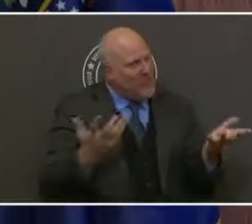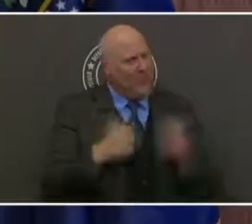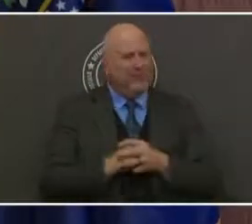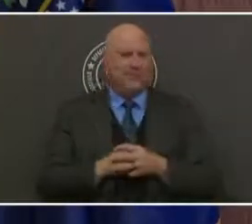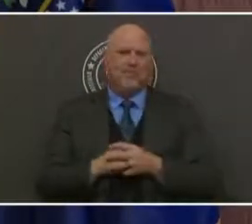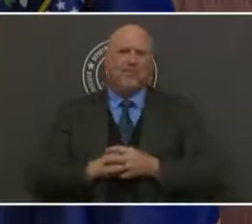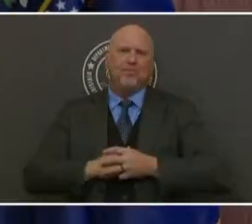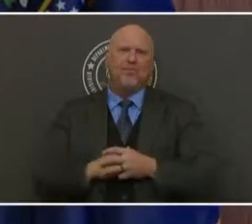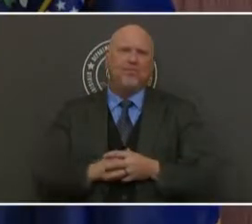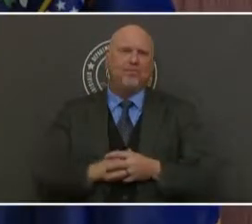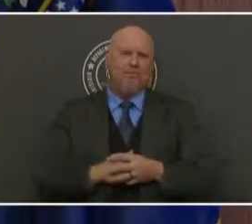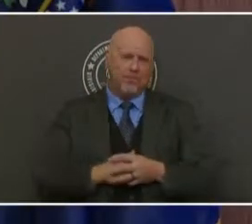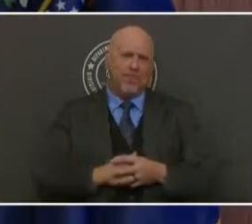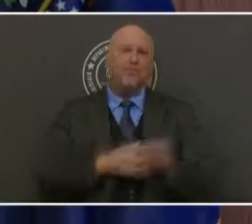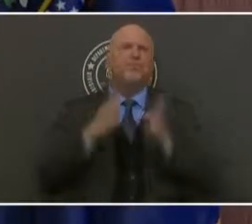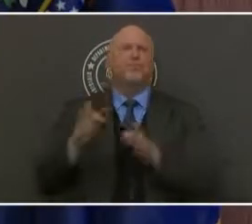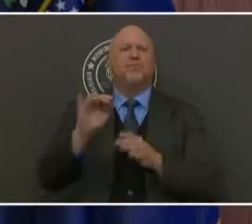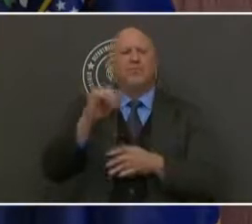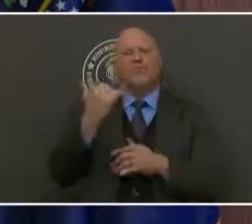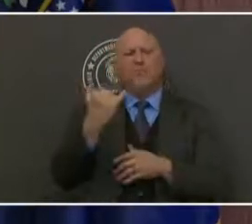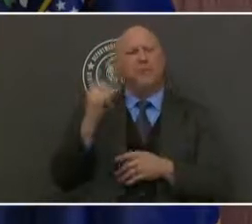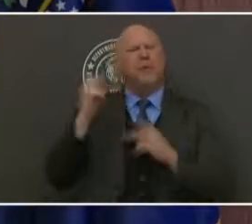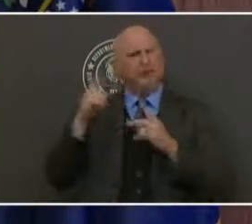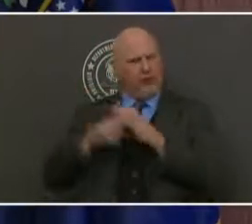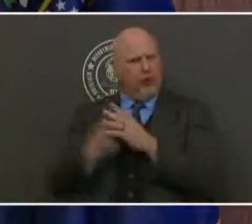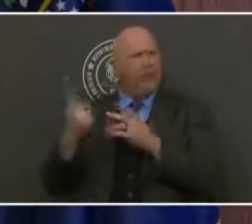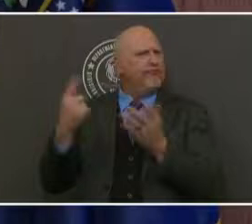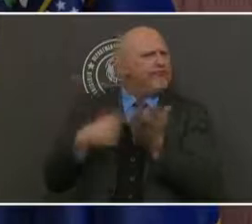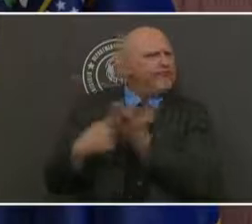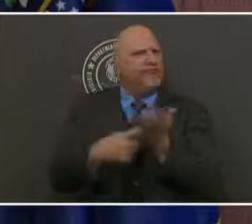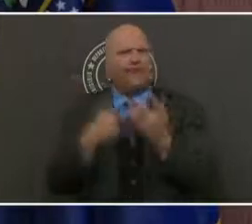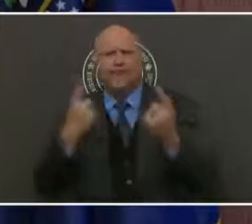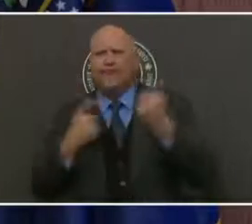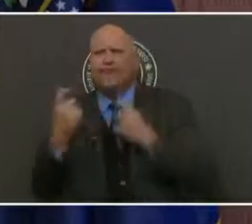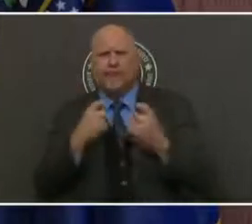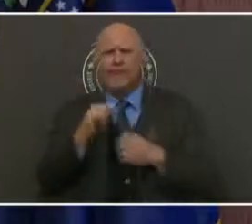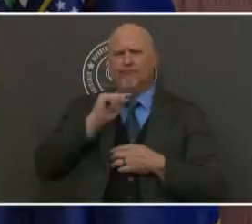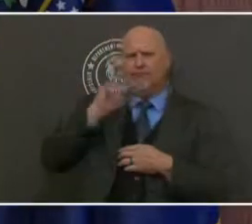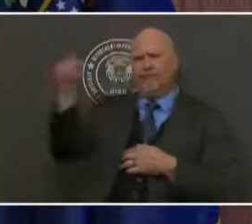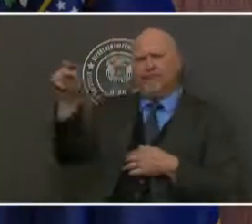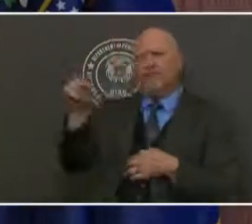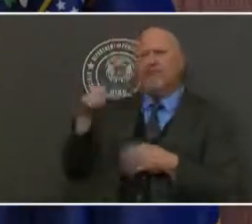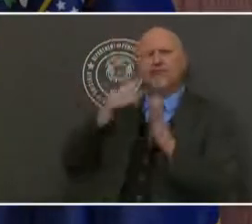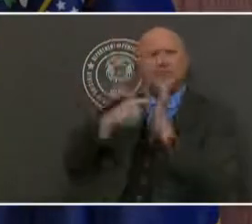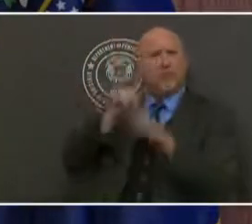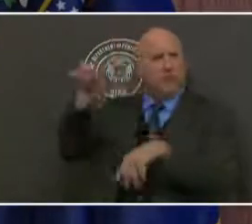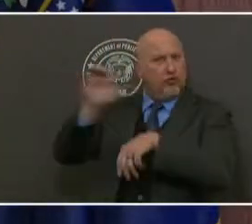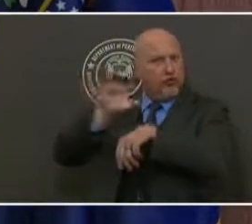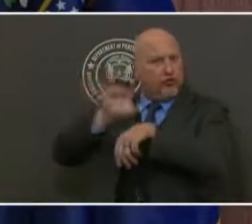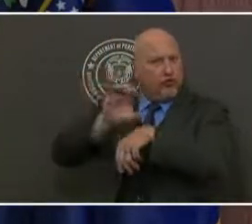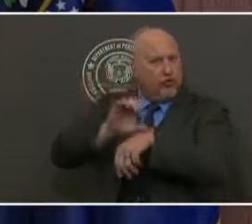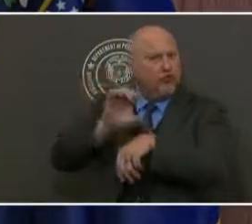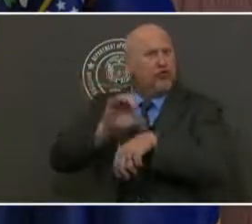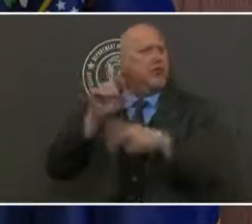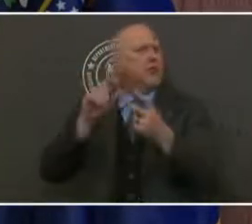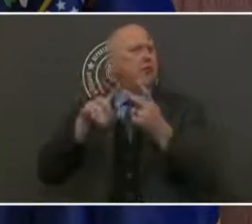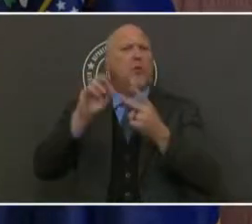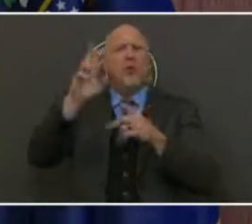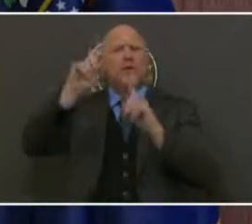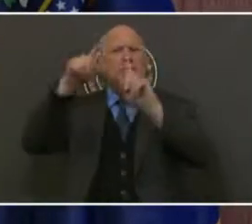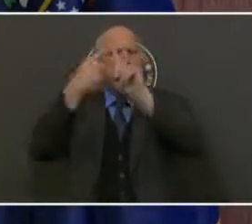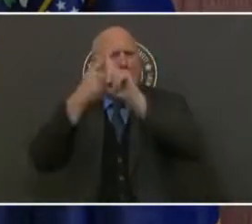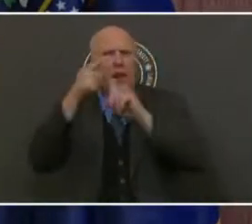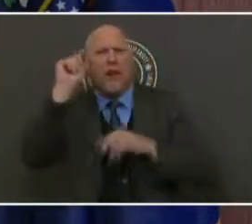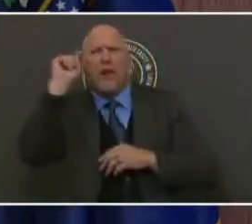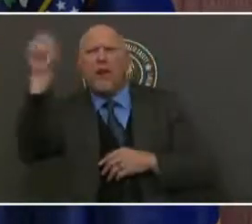had questions about religious organizations, churches or temples. There have not been any restrictions on gathering